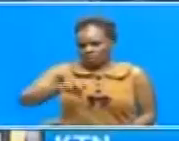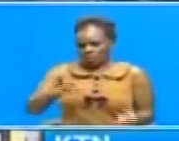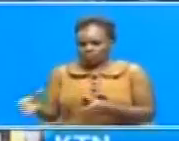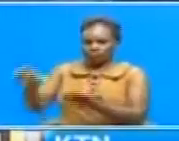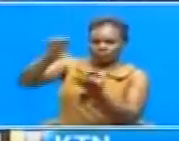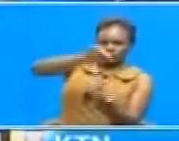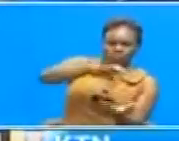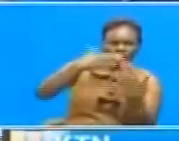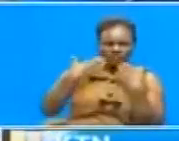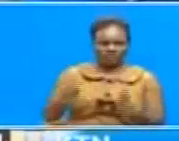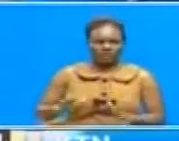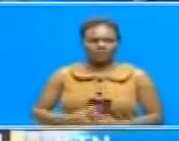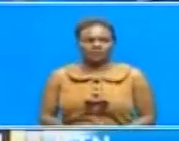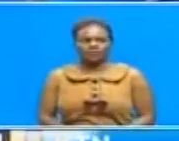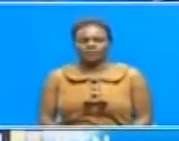poured,